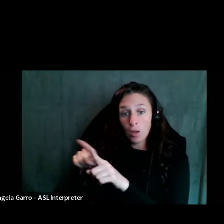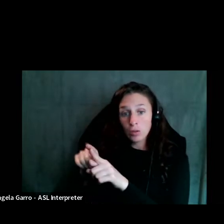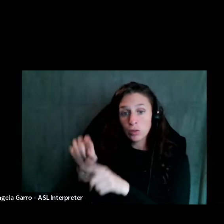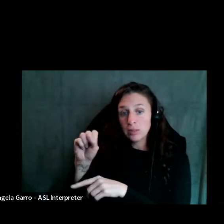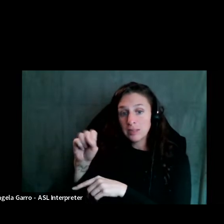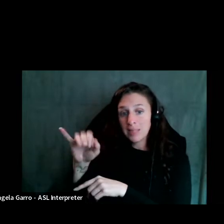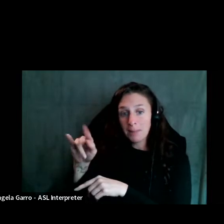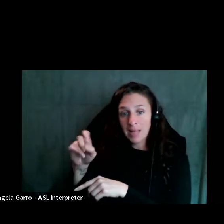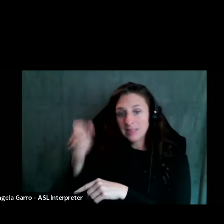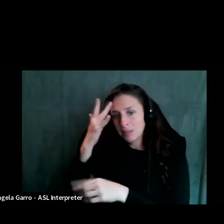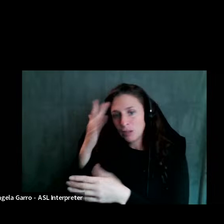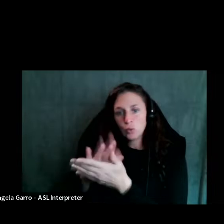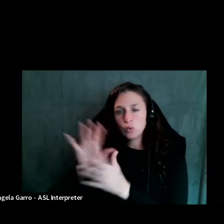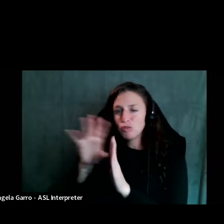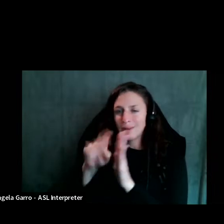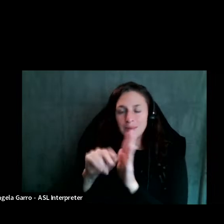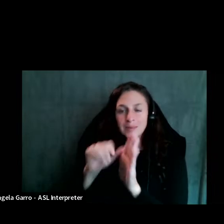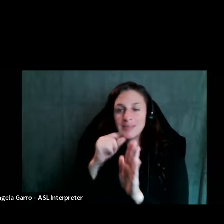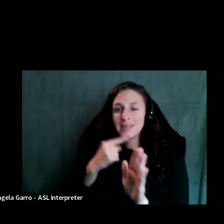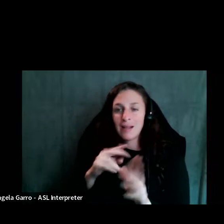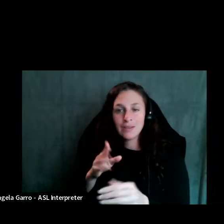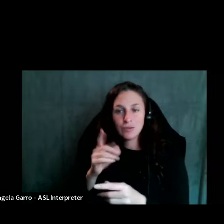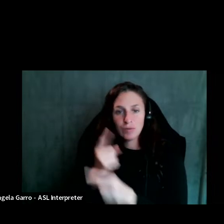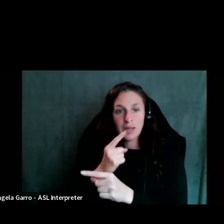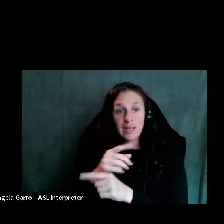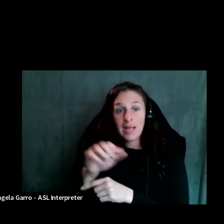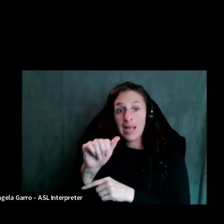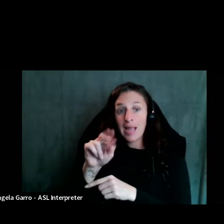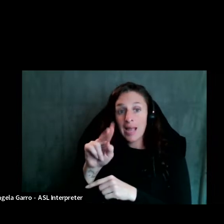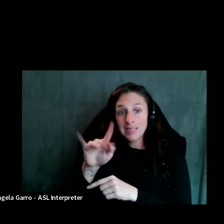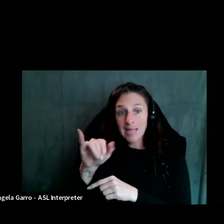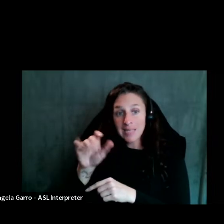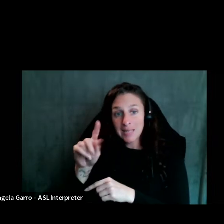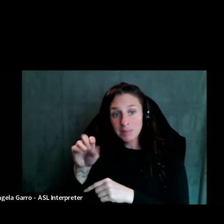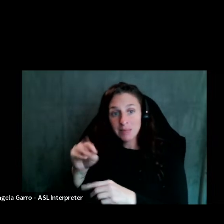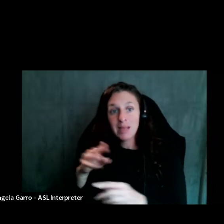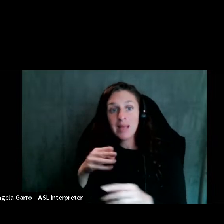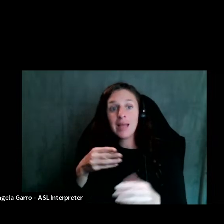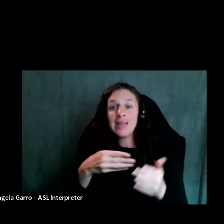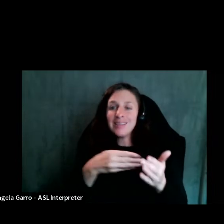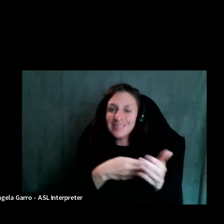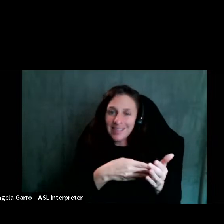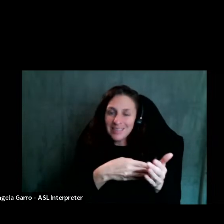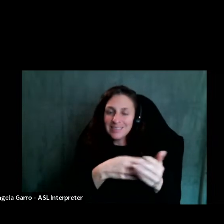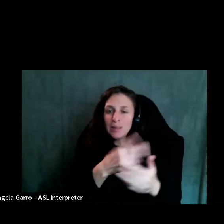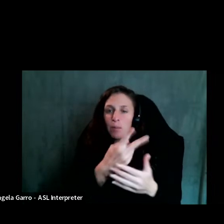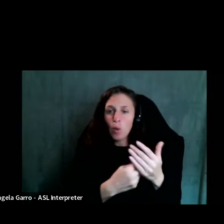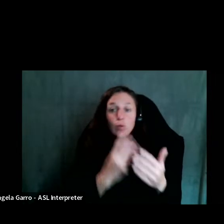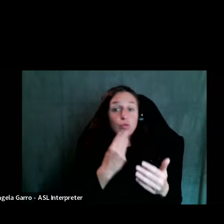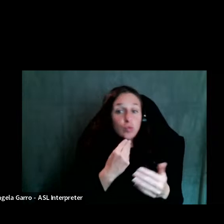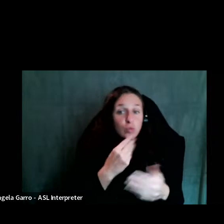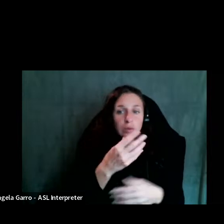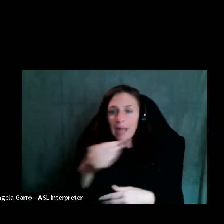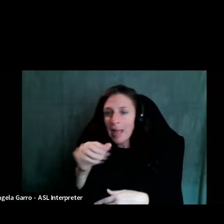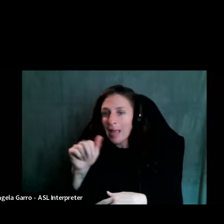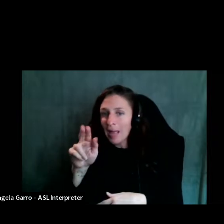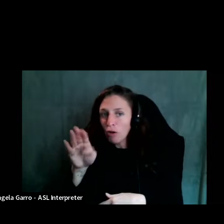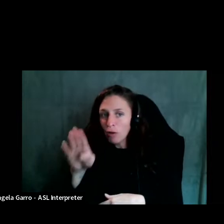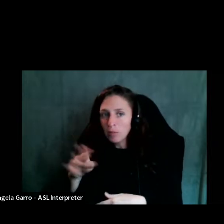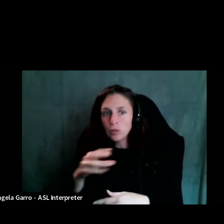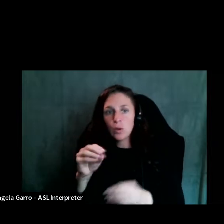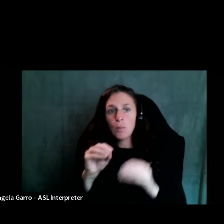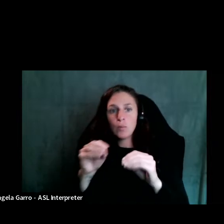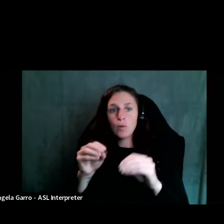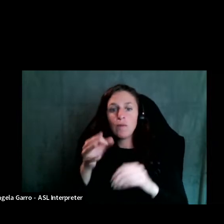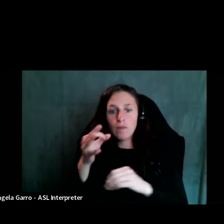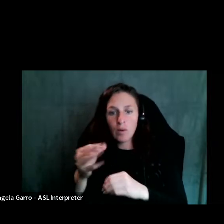tell us correctly. So if they knew that, they would know that anti-Semitism is really hate against Jews and Arabs. So going forward, please correct